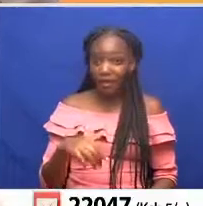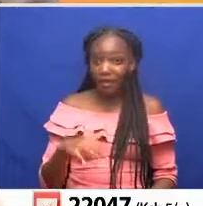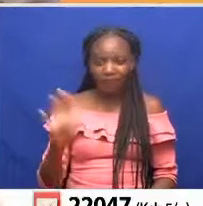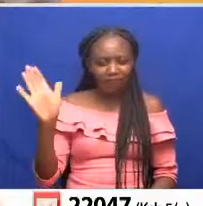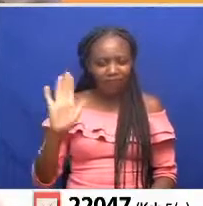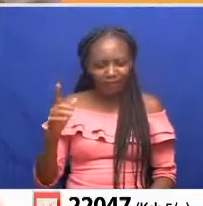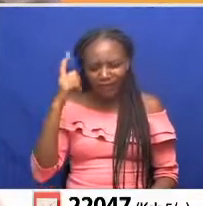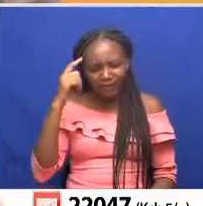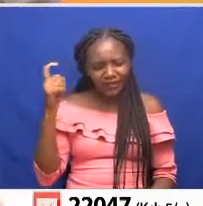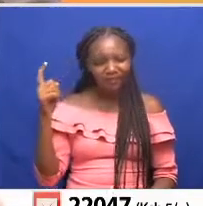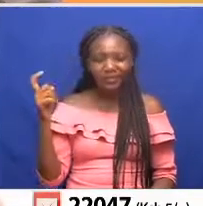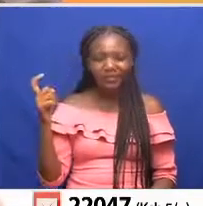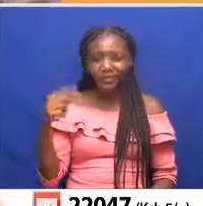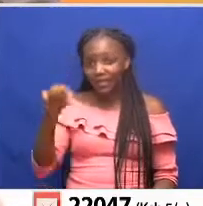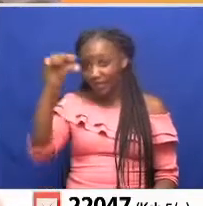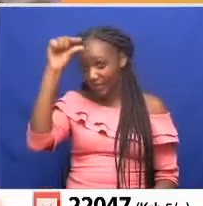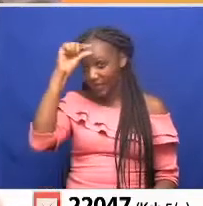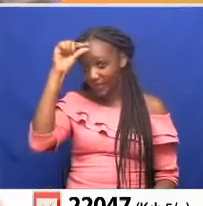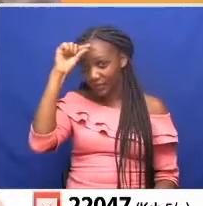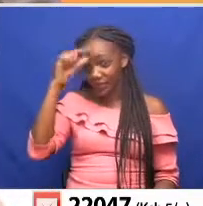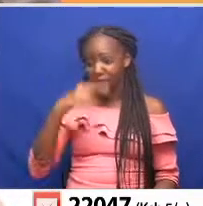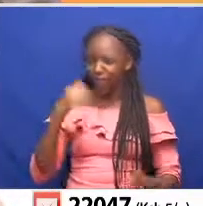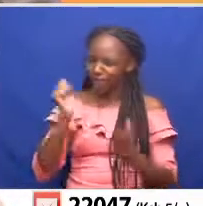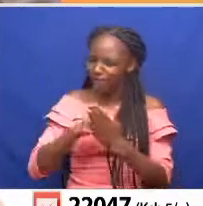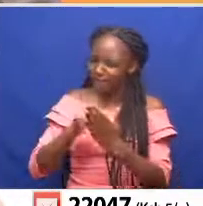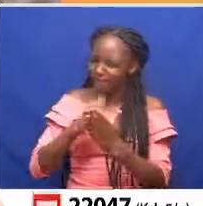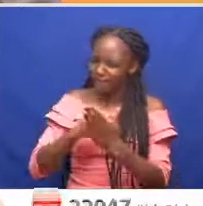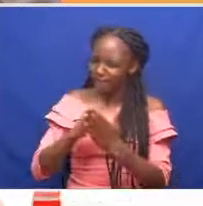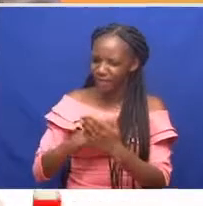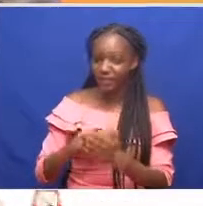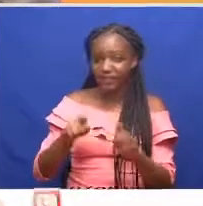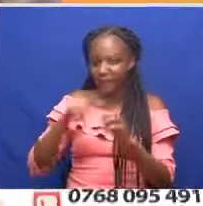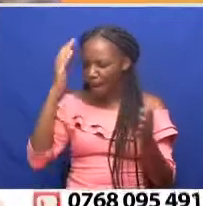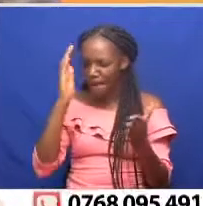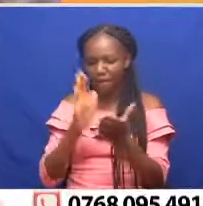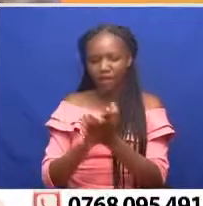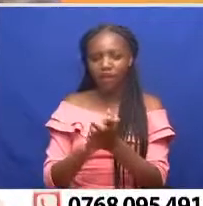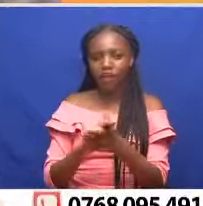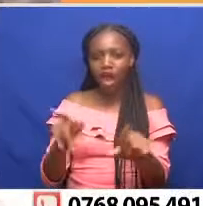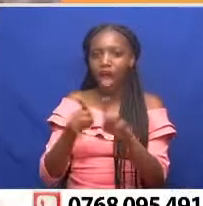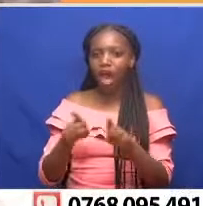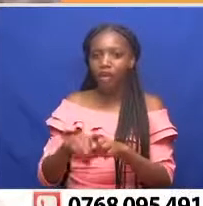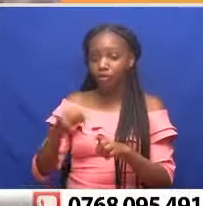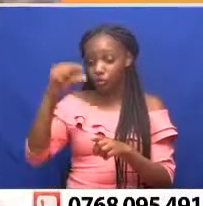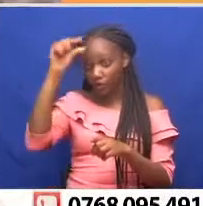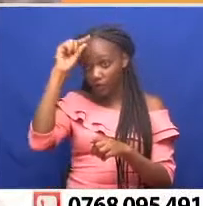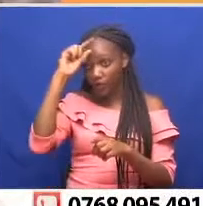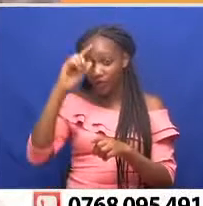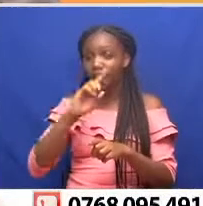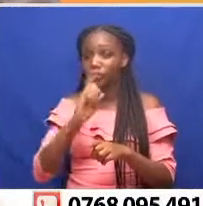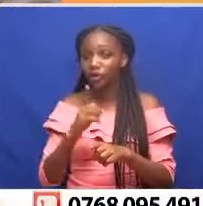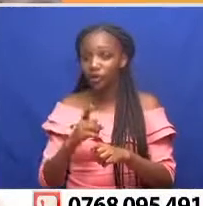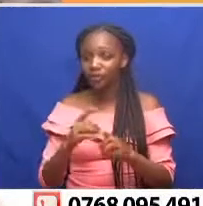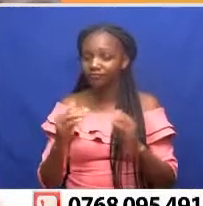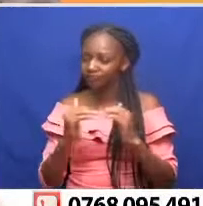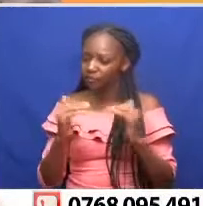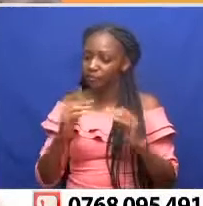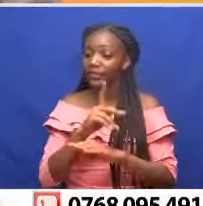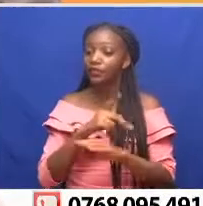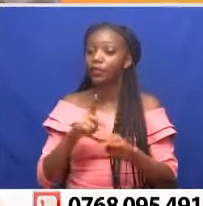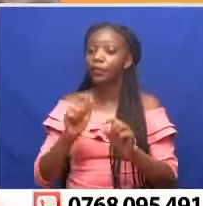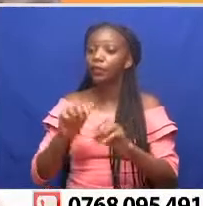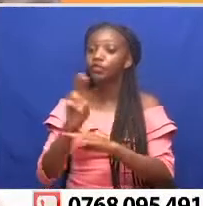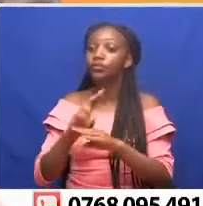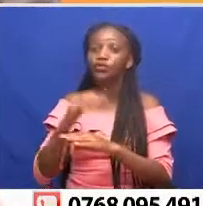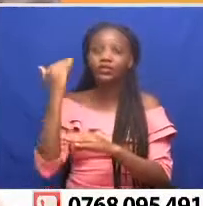dreamt that a government that I fought for a government that I believe in a government that came in on democratic principles would use the